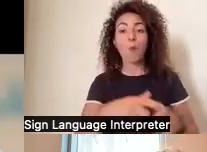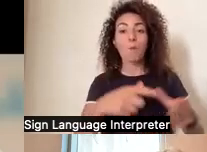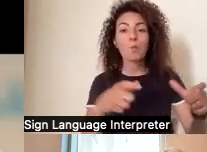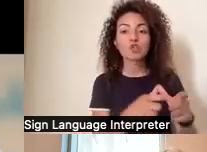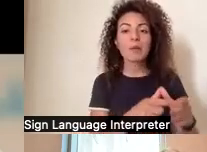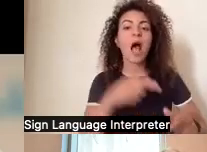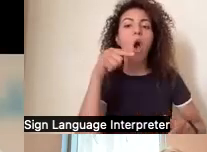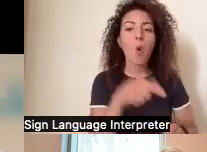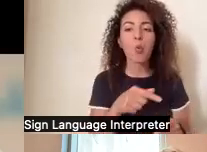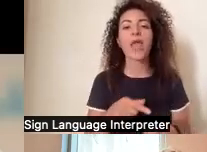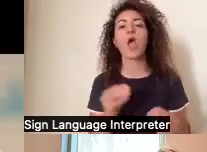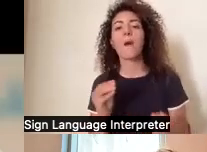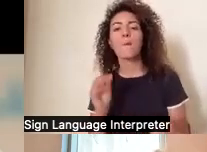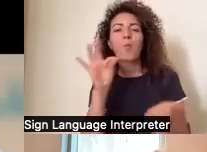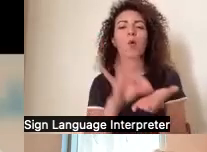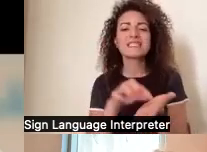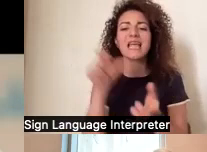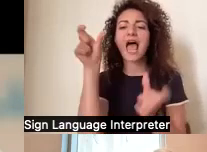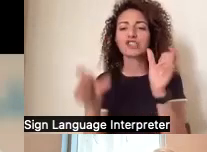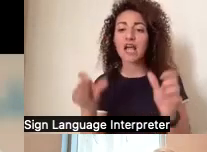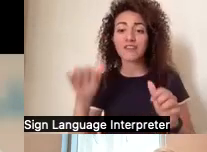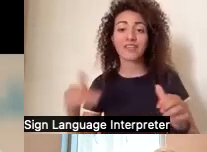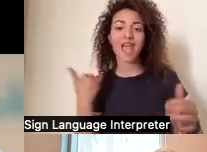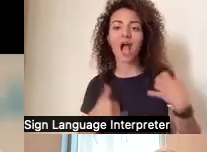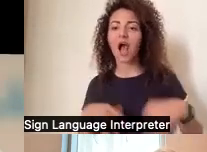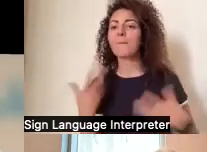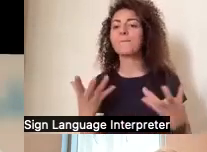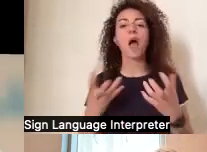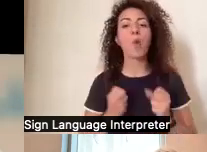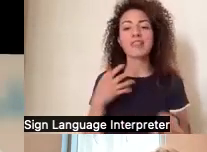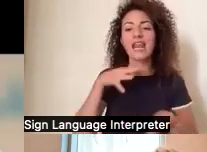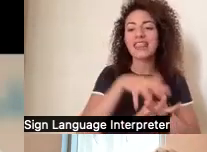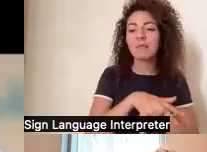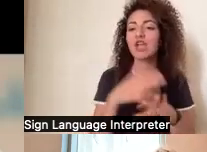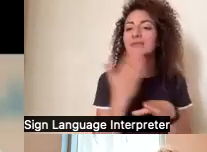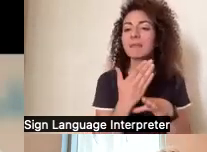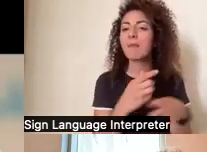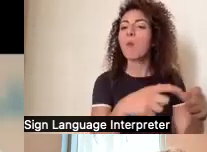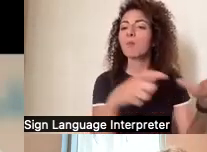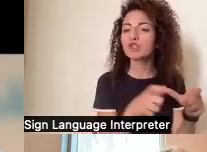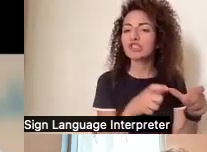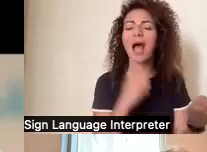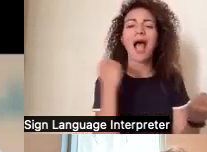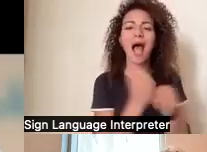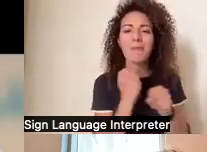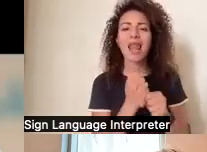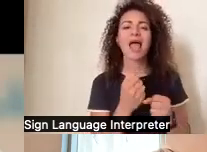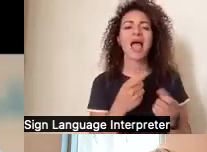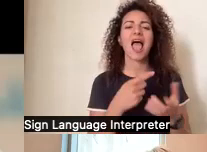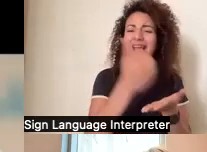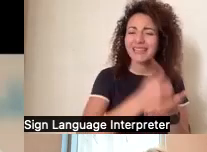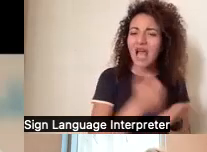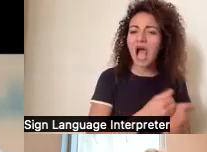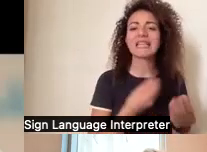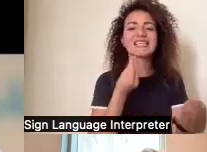ableist structures. In other words, most of the political structures, the political economy is ableist. In other words,